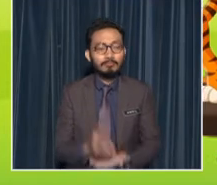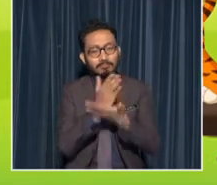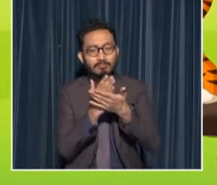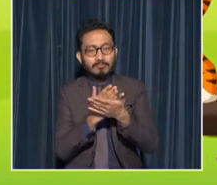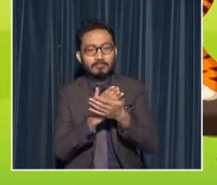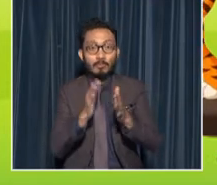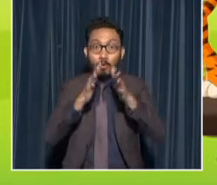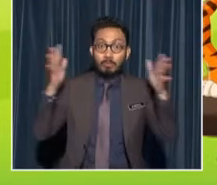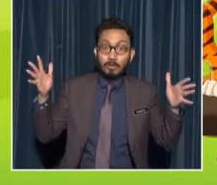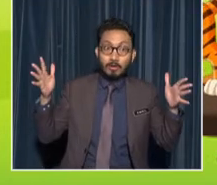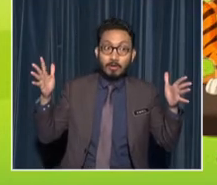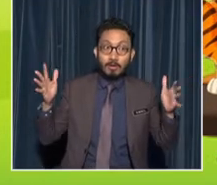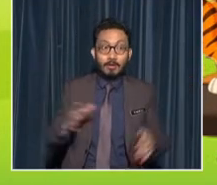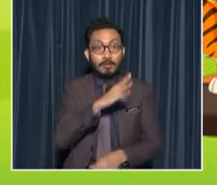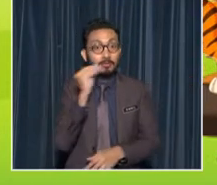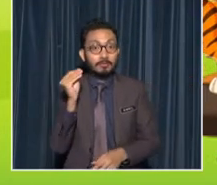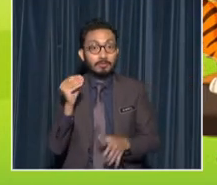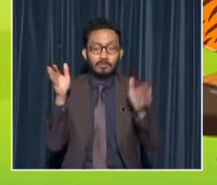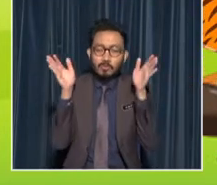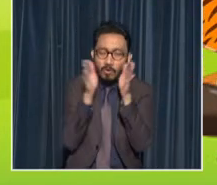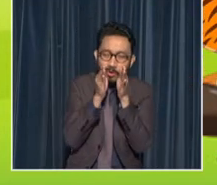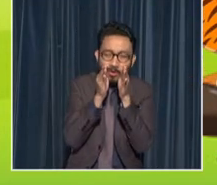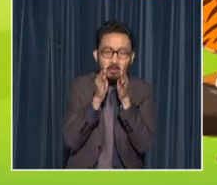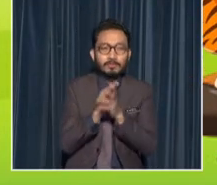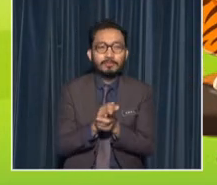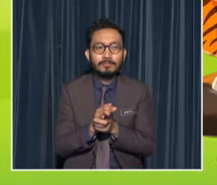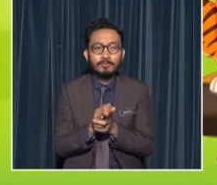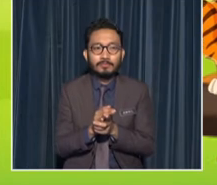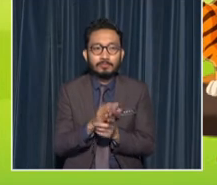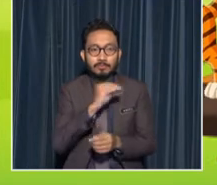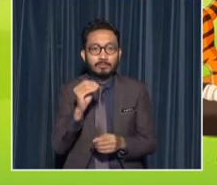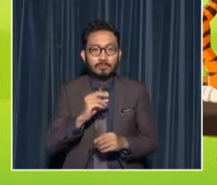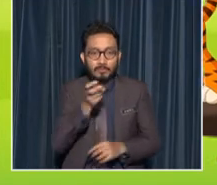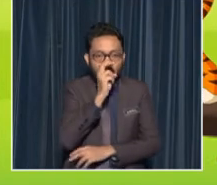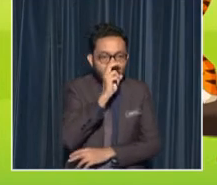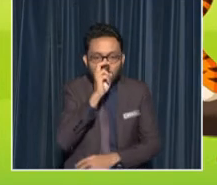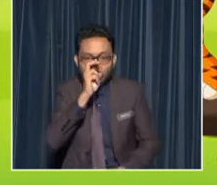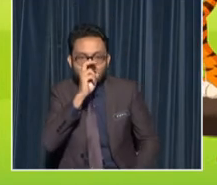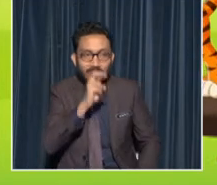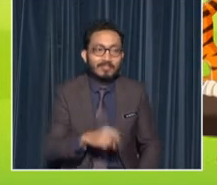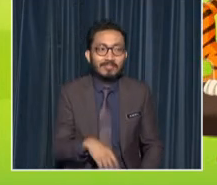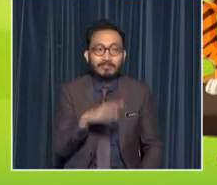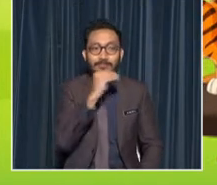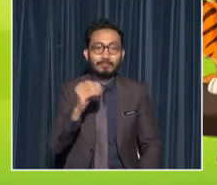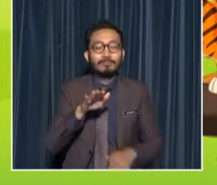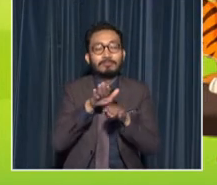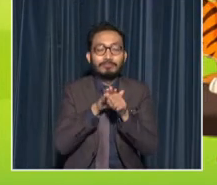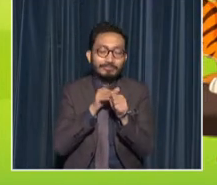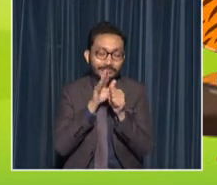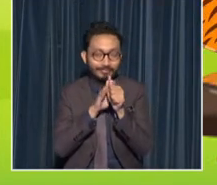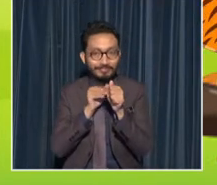Some are big and some are small. Some are wild and some are